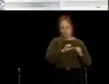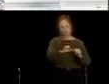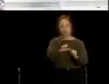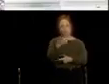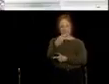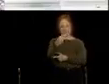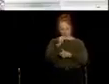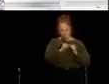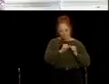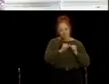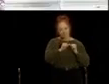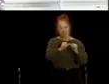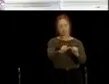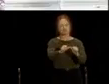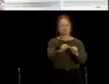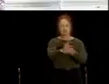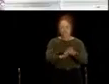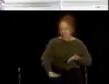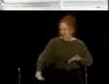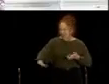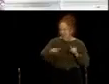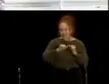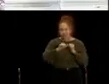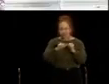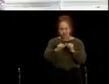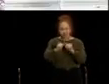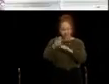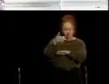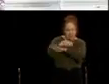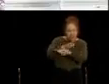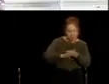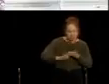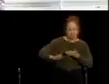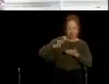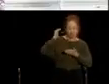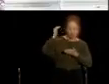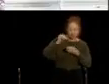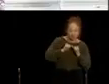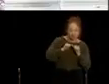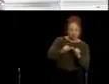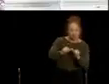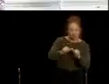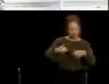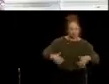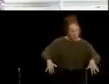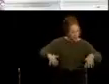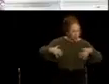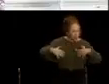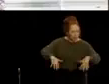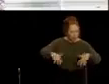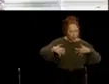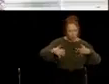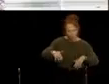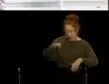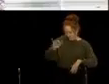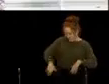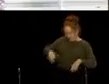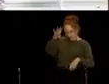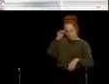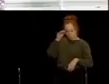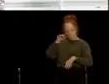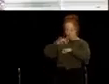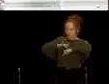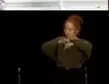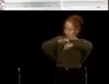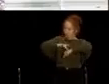of college, and a couple of years afterward. I don't know, I never thought that I would give somebody that much power, but all it took was